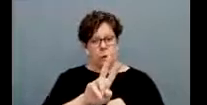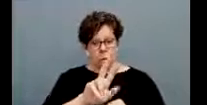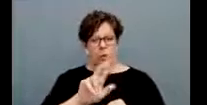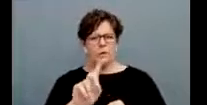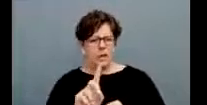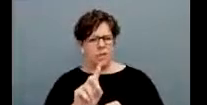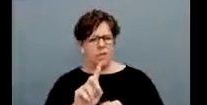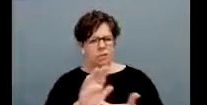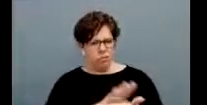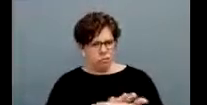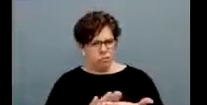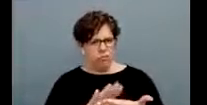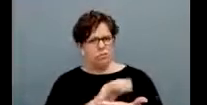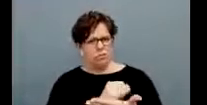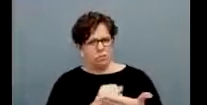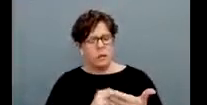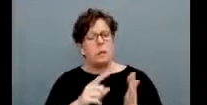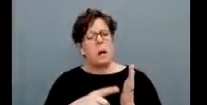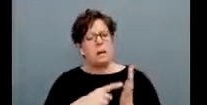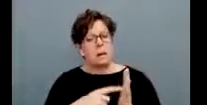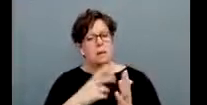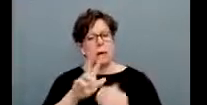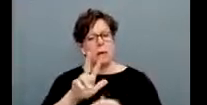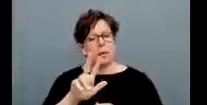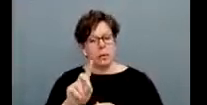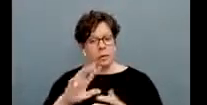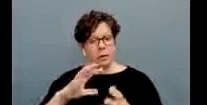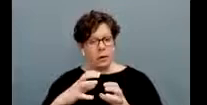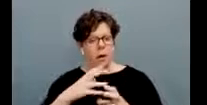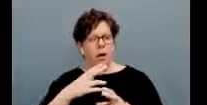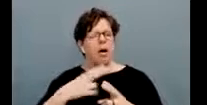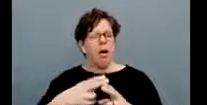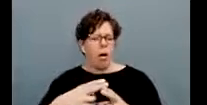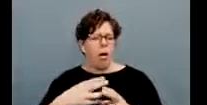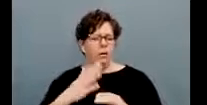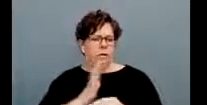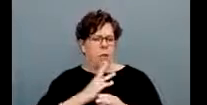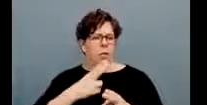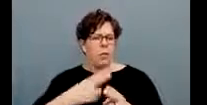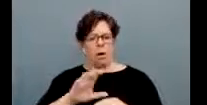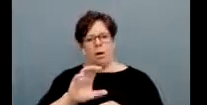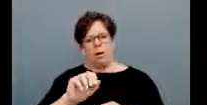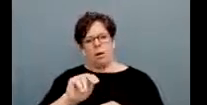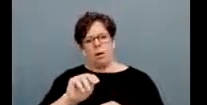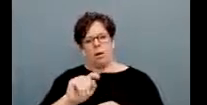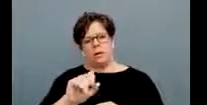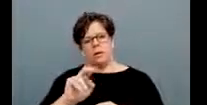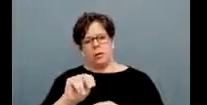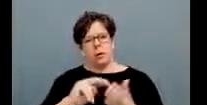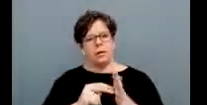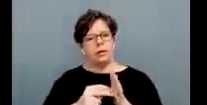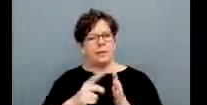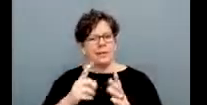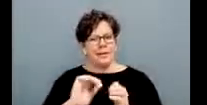into the creation of three-dimensional works, which are called typically constructions. And these pieces were made by layering up